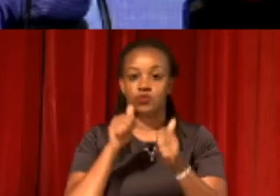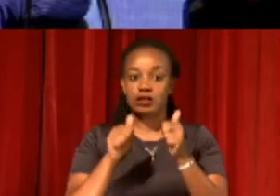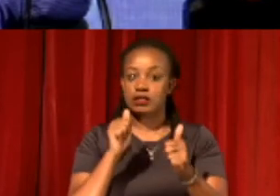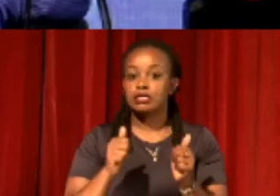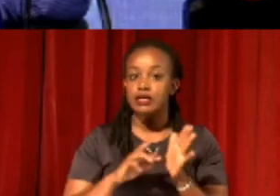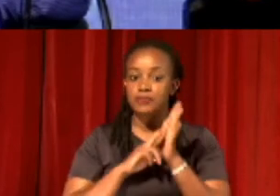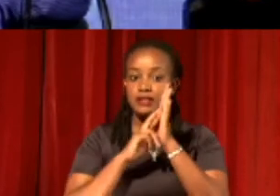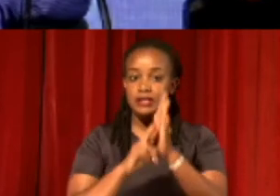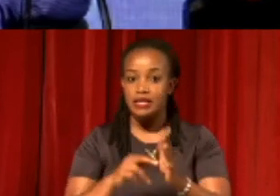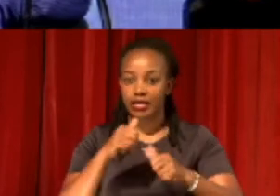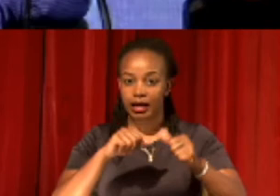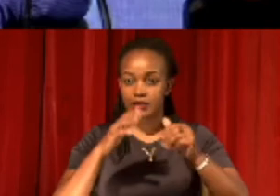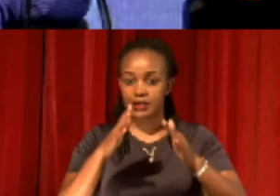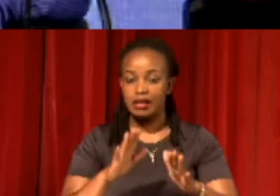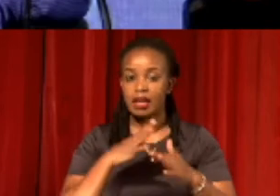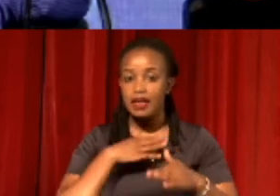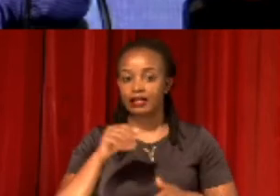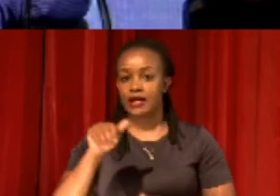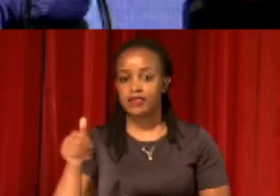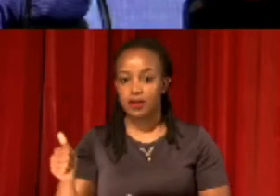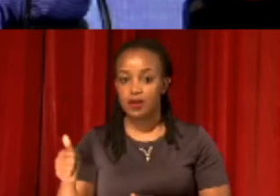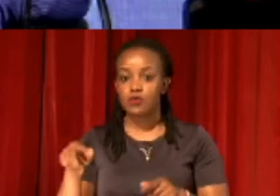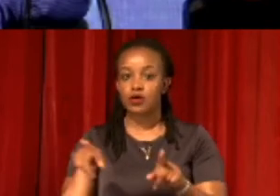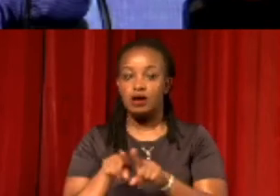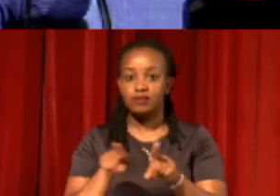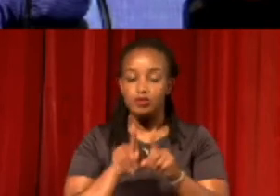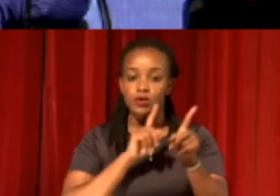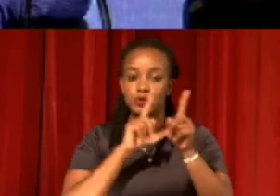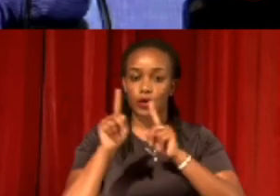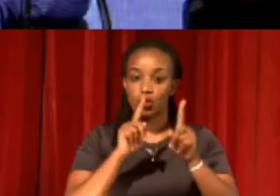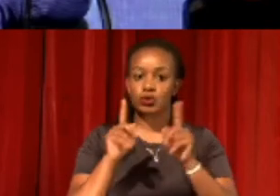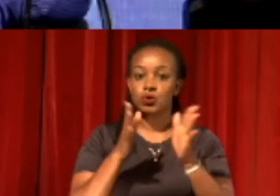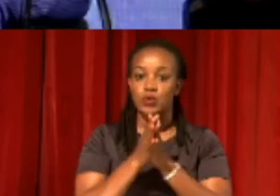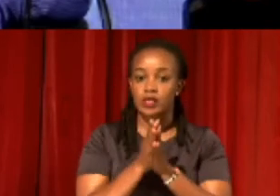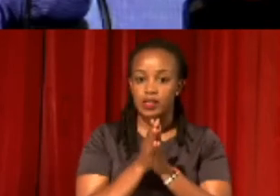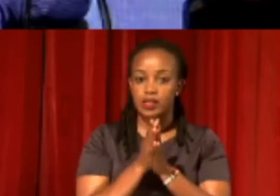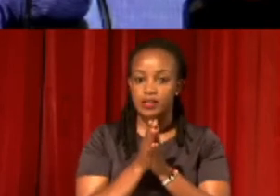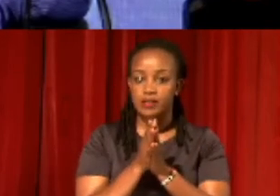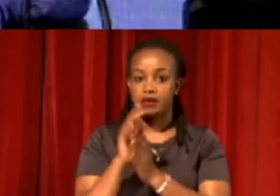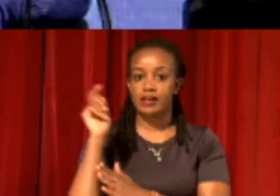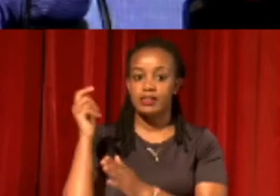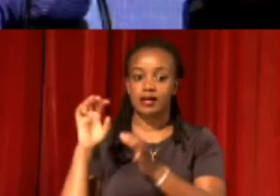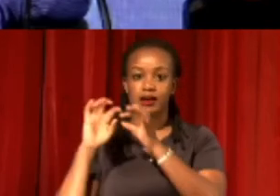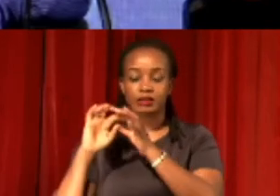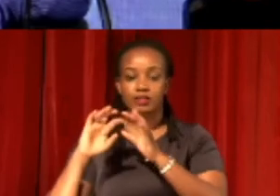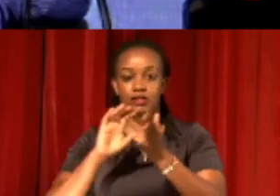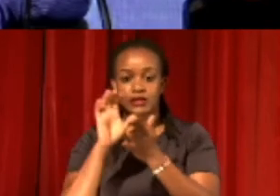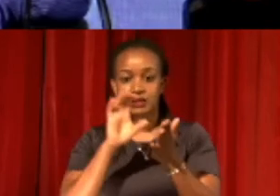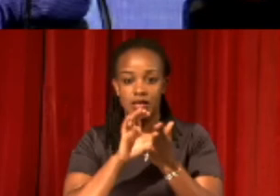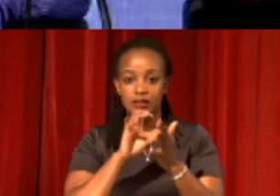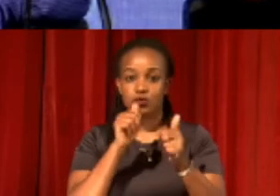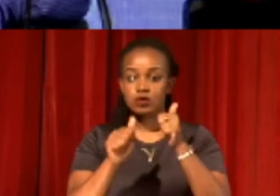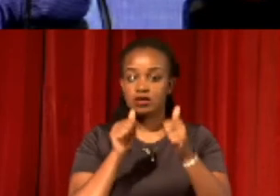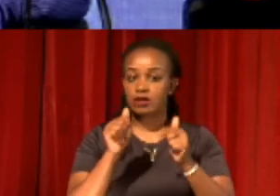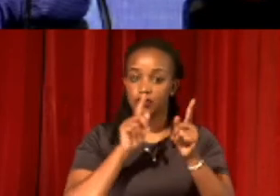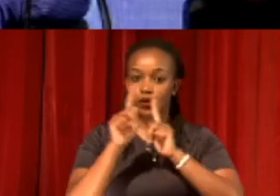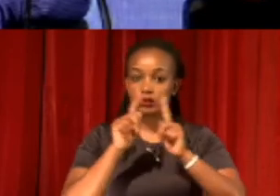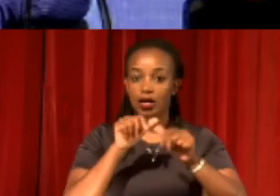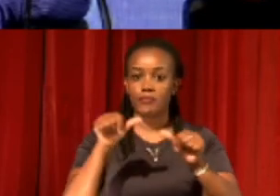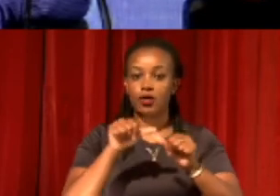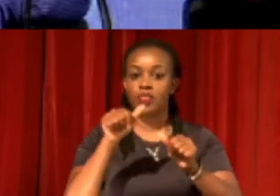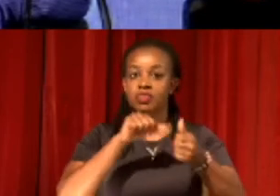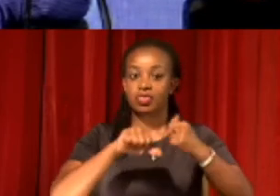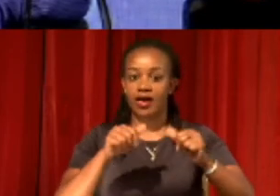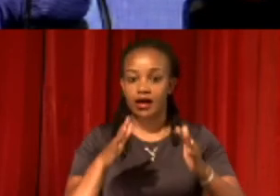in the film industry. We've spoken to the Kenya Cultural Center, who are our hosts today, and they have talked to us about the actors,